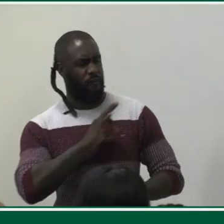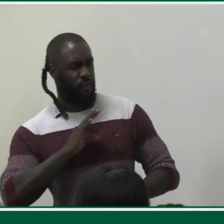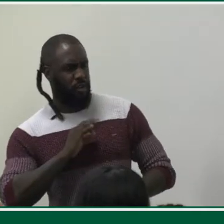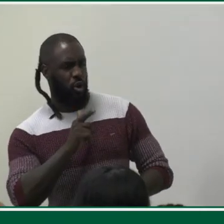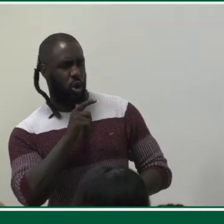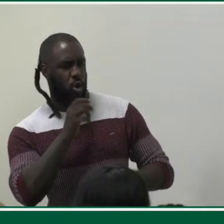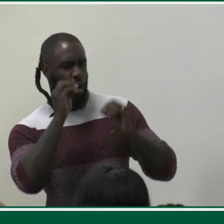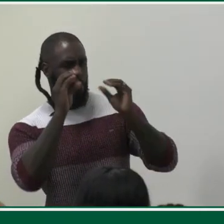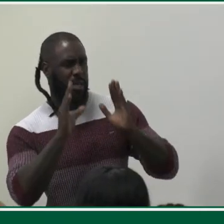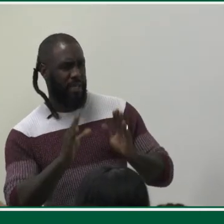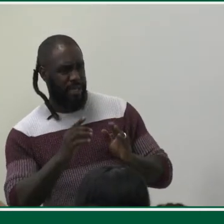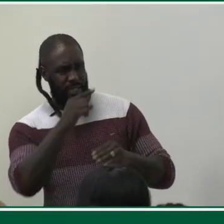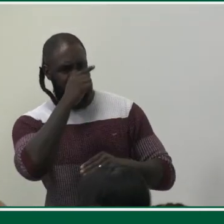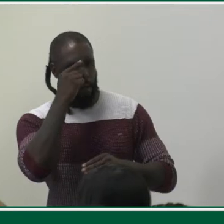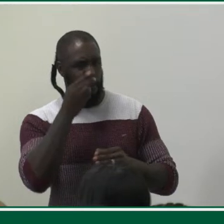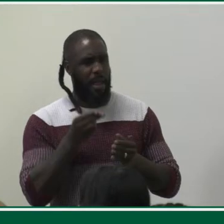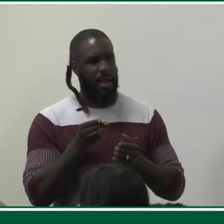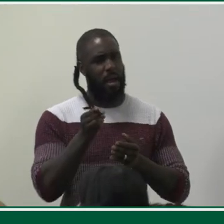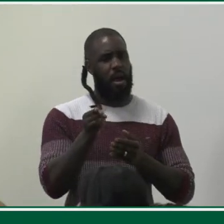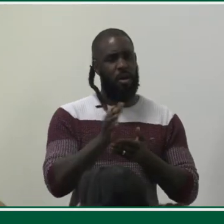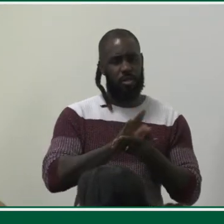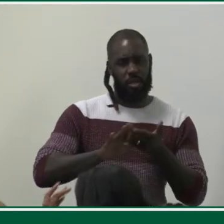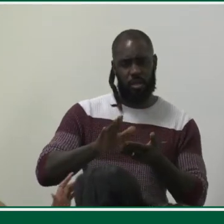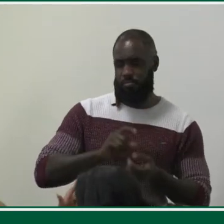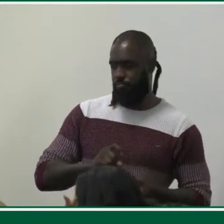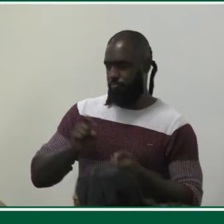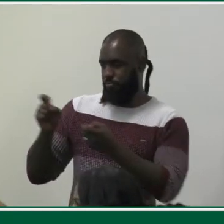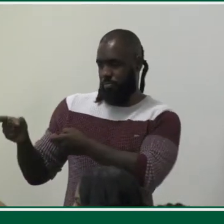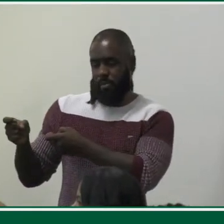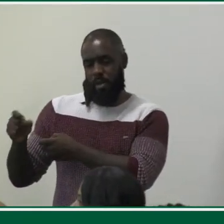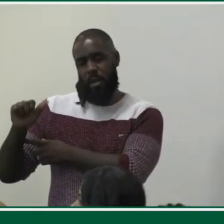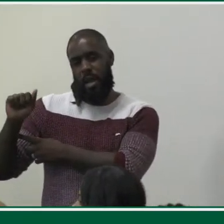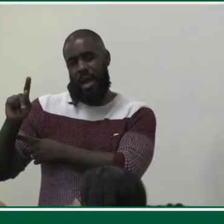the Black Honors College? And I'm going to pass this one to Dr. Ati.